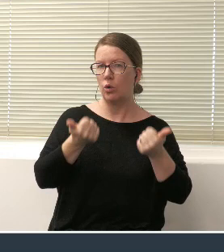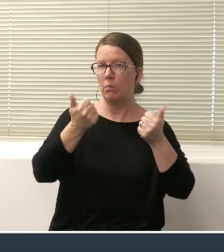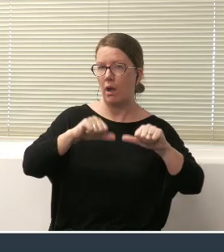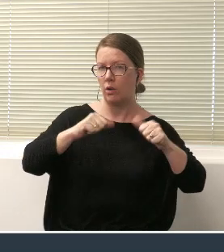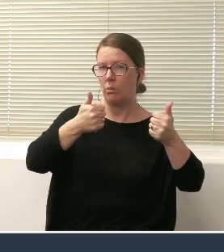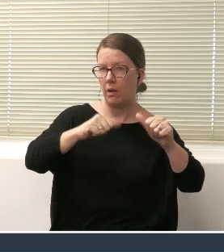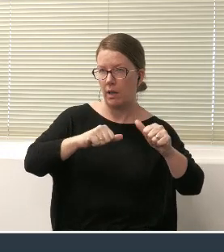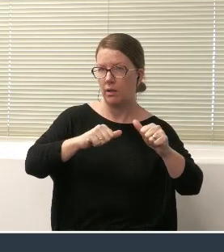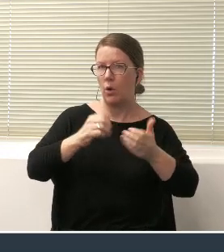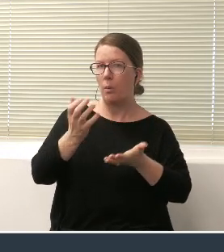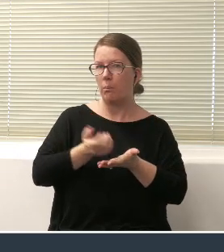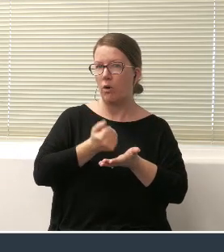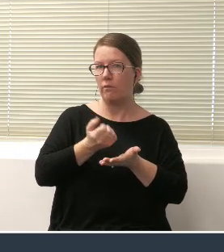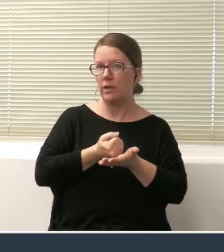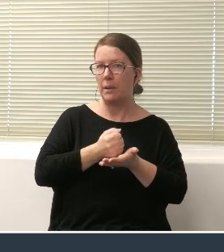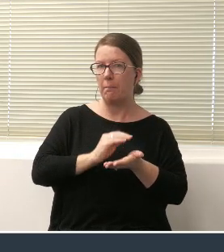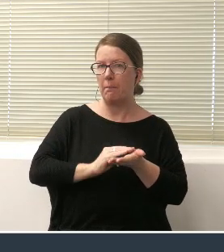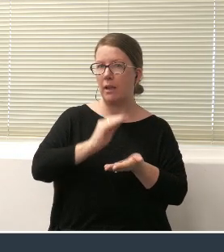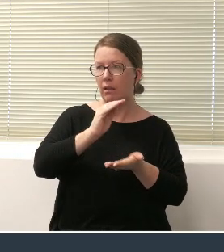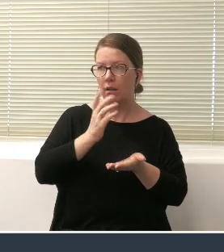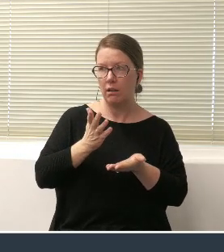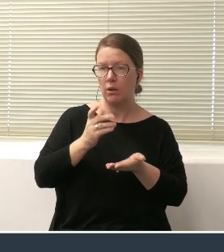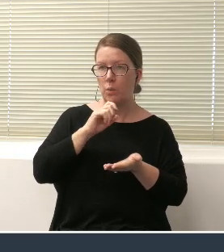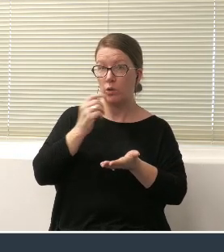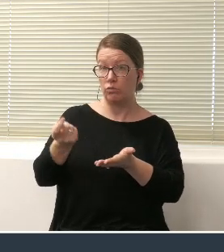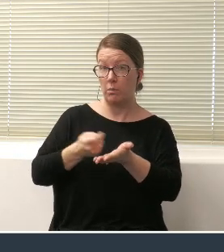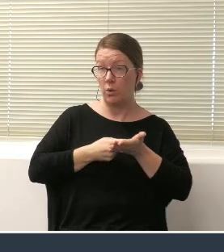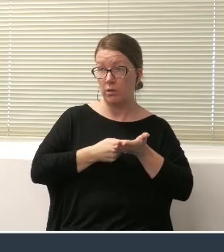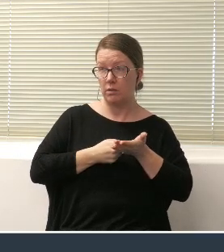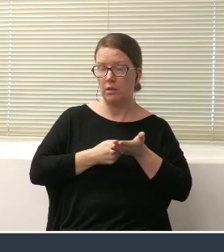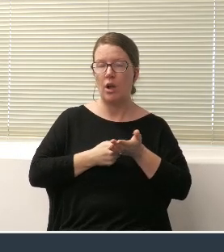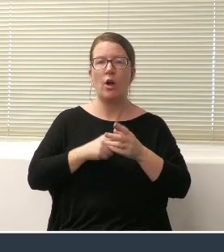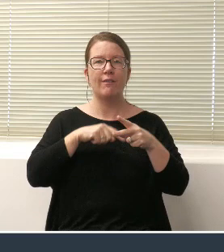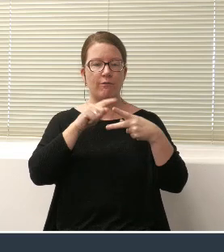profit? I'll let Furnace answer the first one. Thank you.